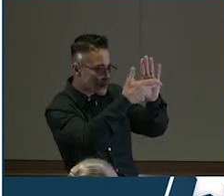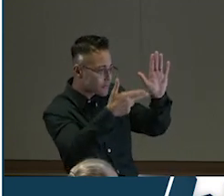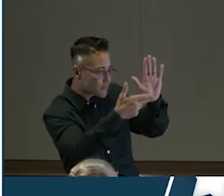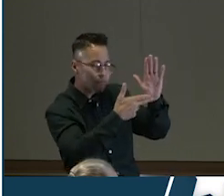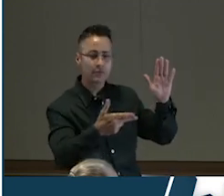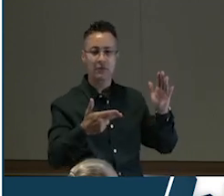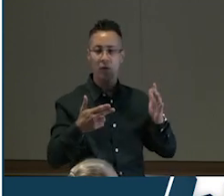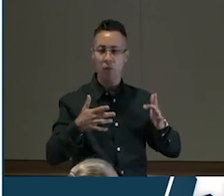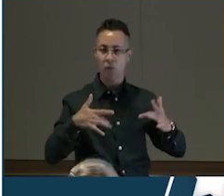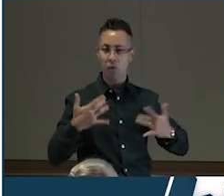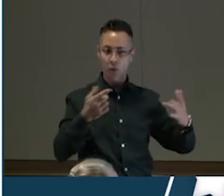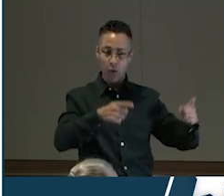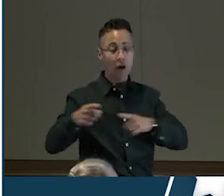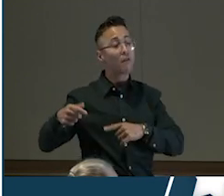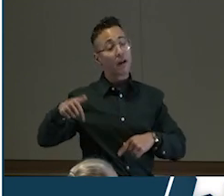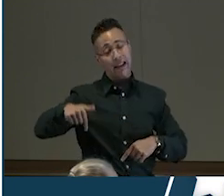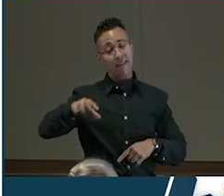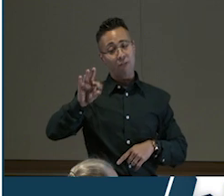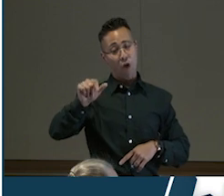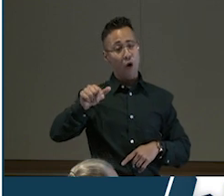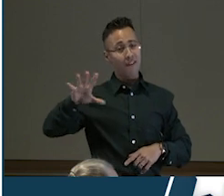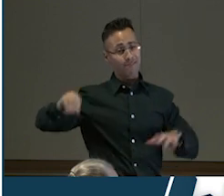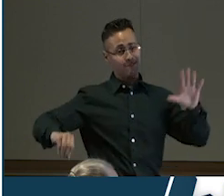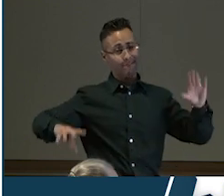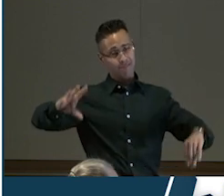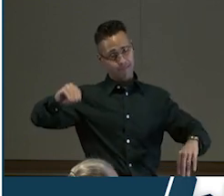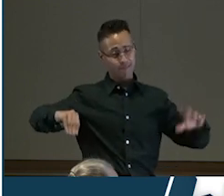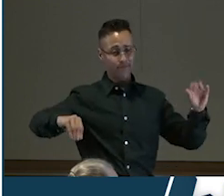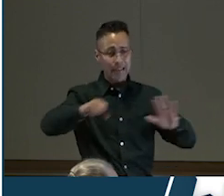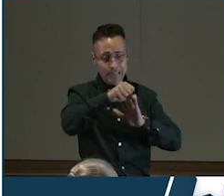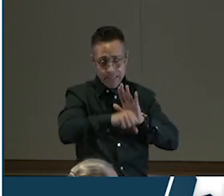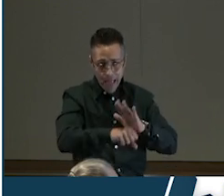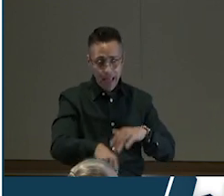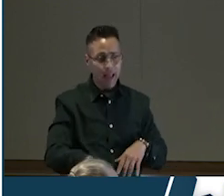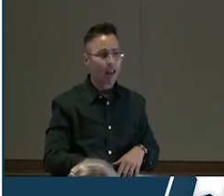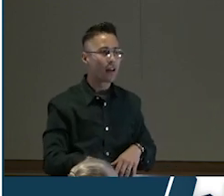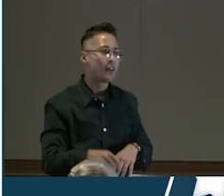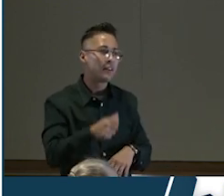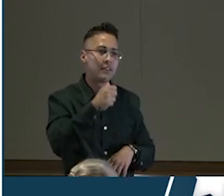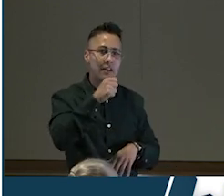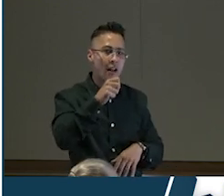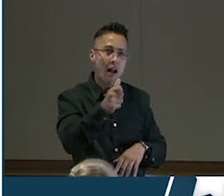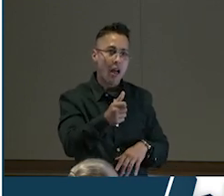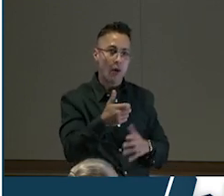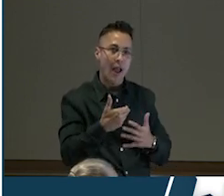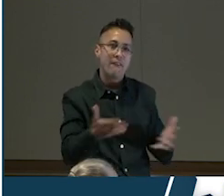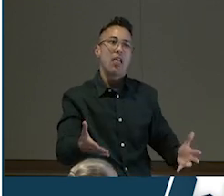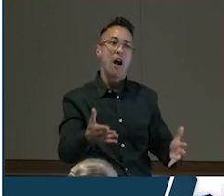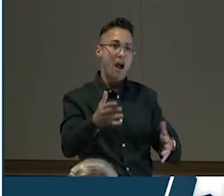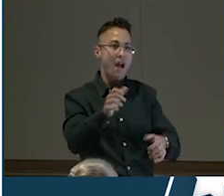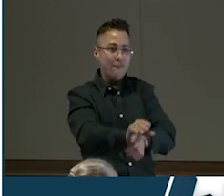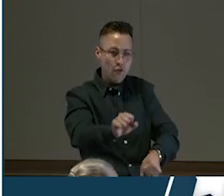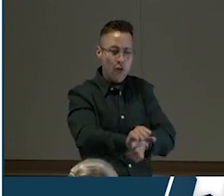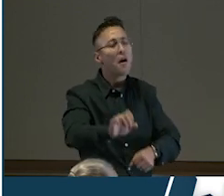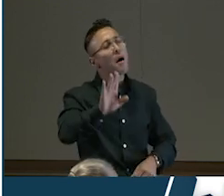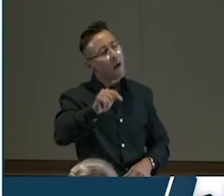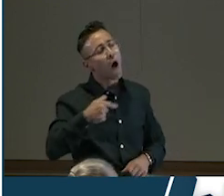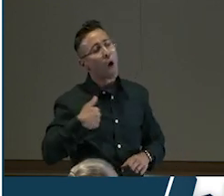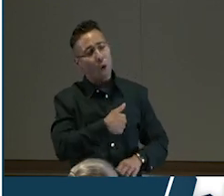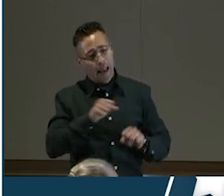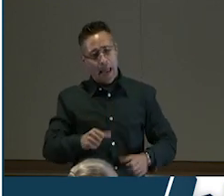Ultimately, Florida is a 50-50 state, and so it's not like there's going to be a lot to do, but we can certainly help you start